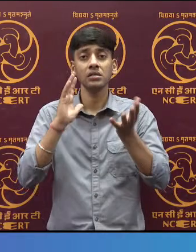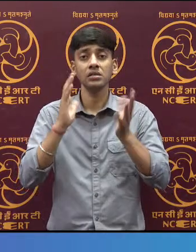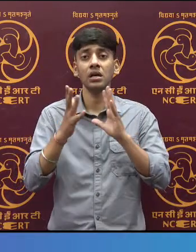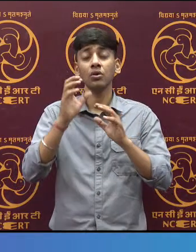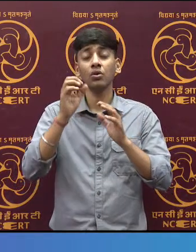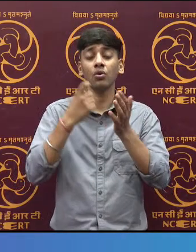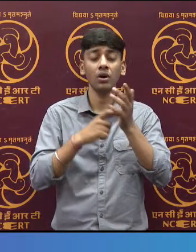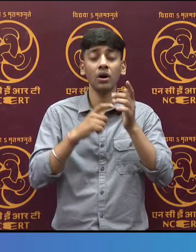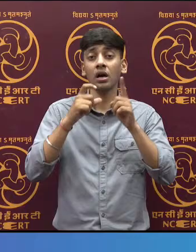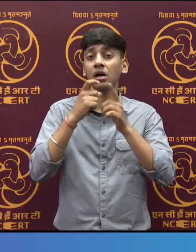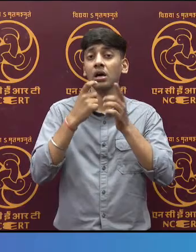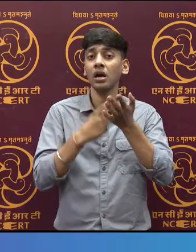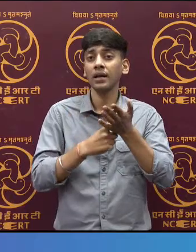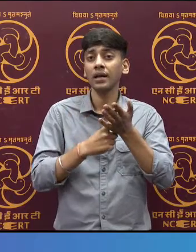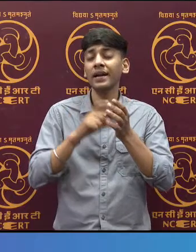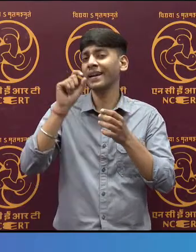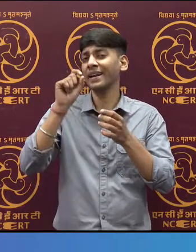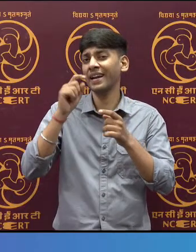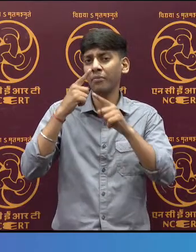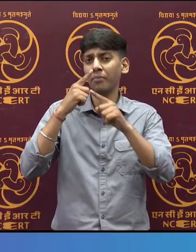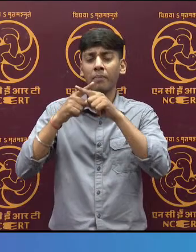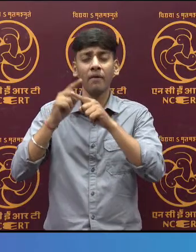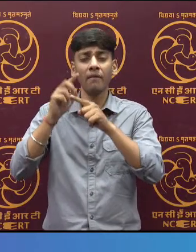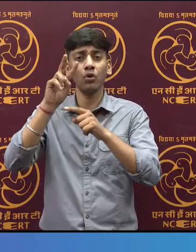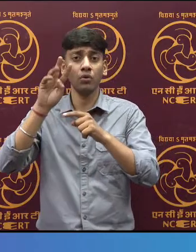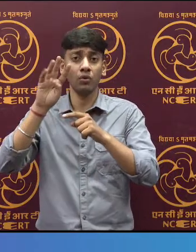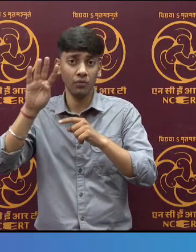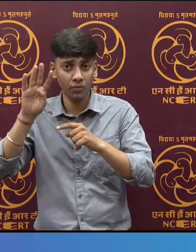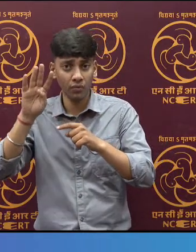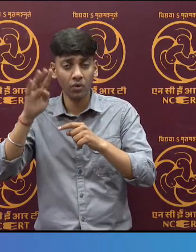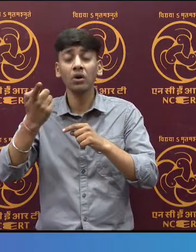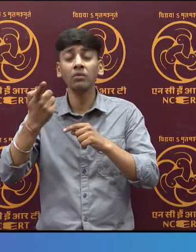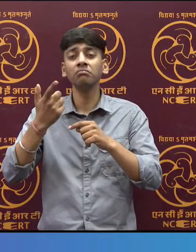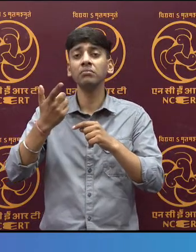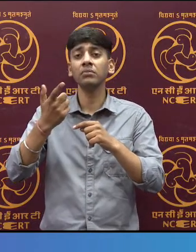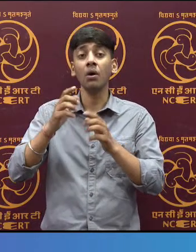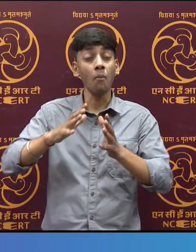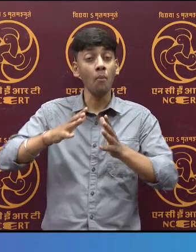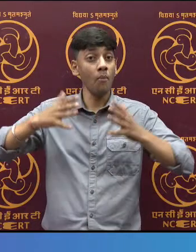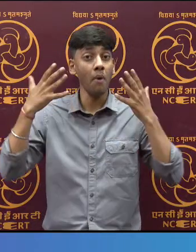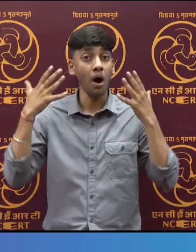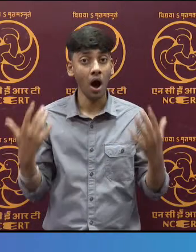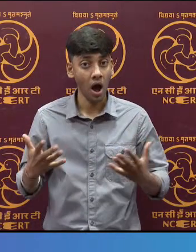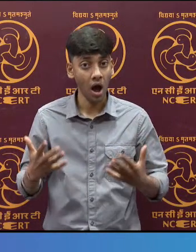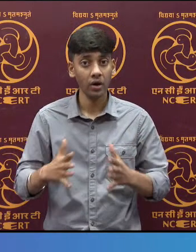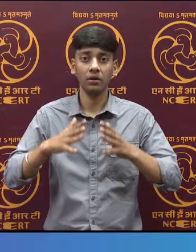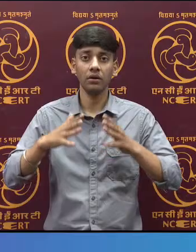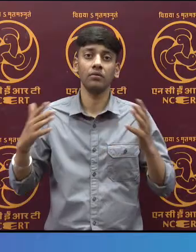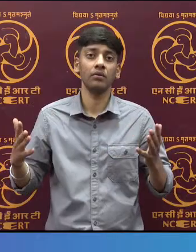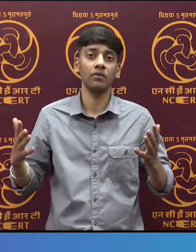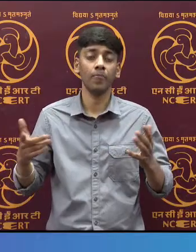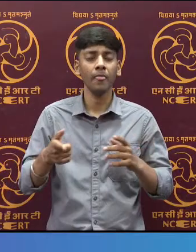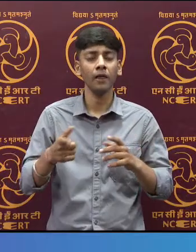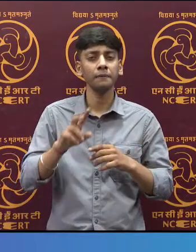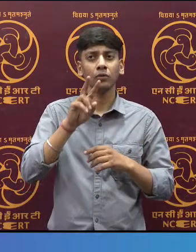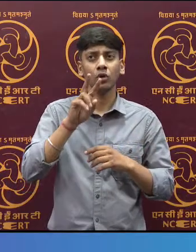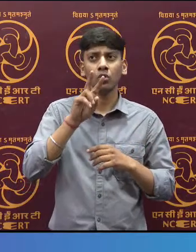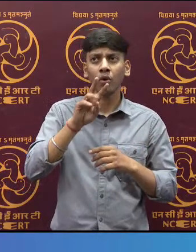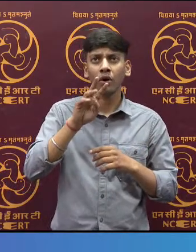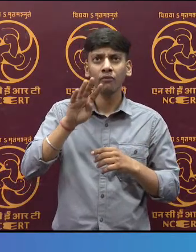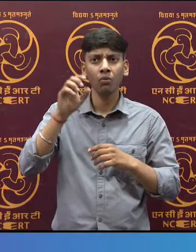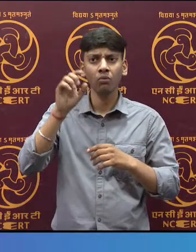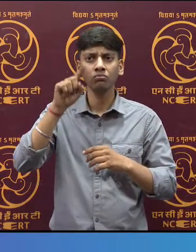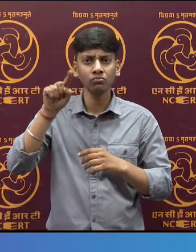of, you can see, 10 to the power 24. It's so huge mass. There are 24 zeros after 1. Exactly, we